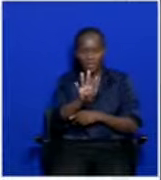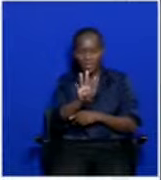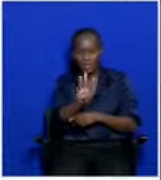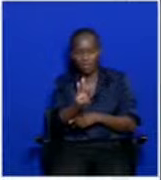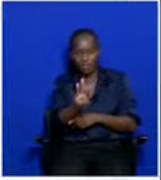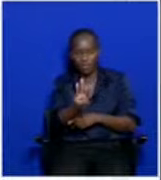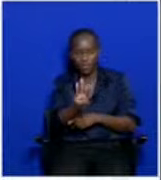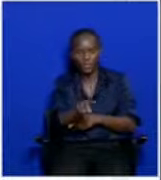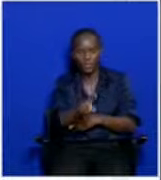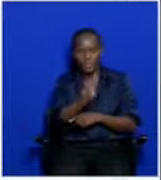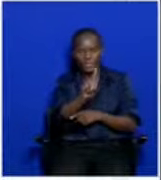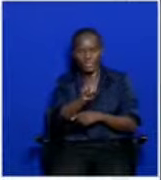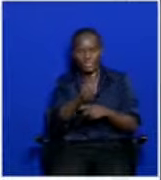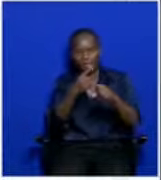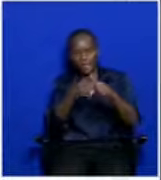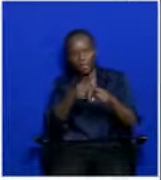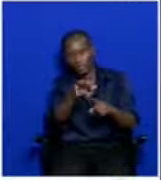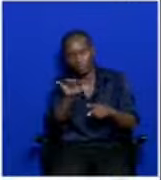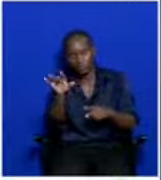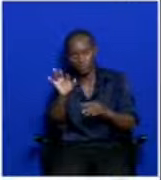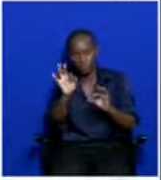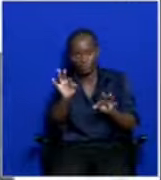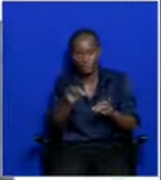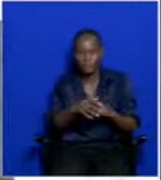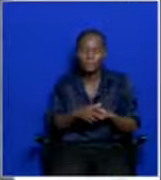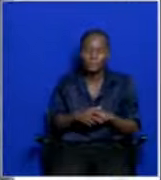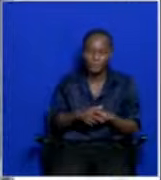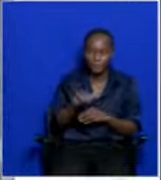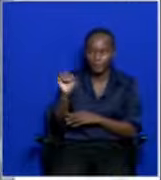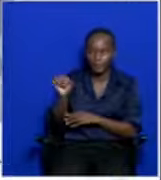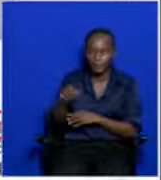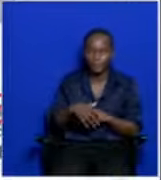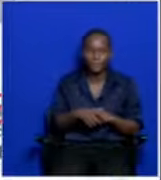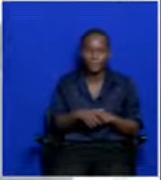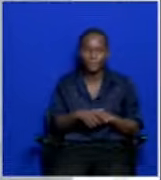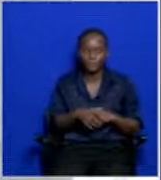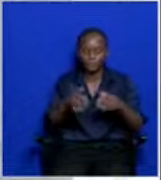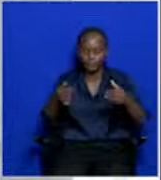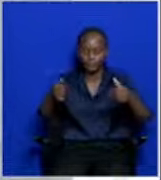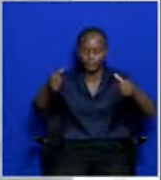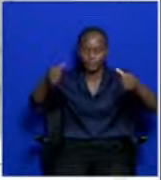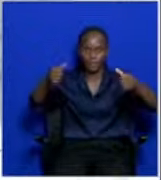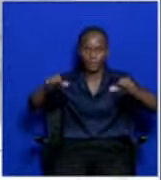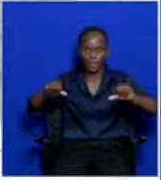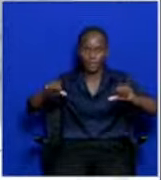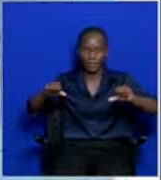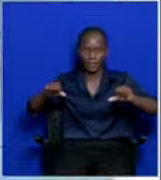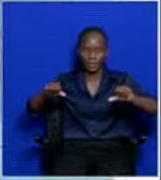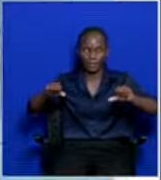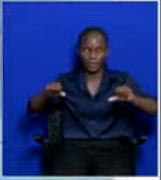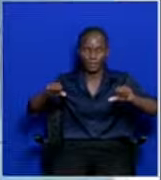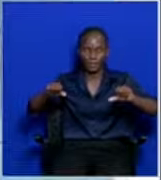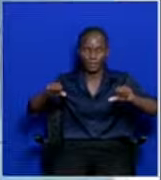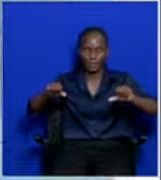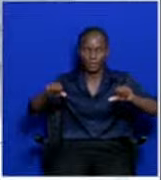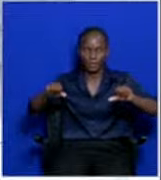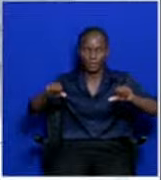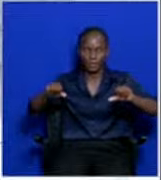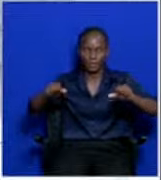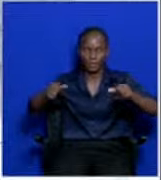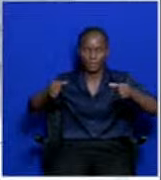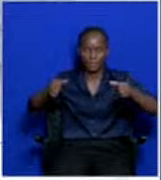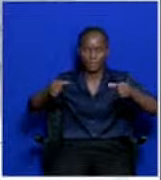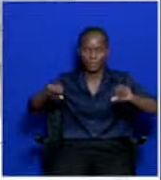Yes. Then we go to the next set of vehicle pictures. They appear